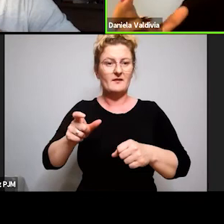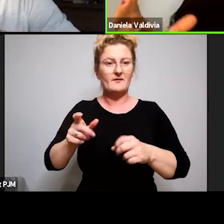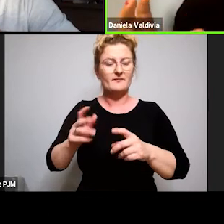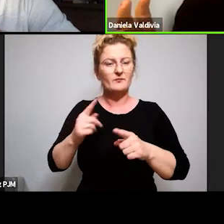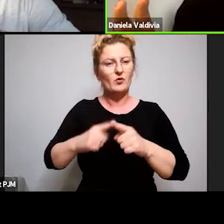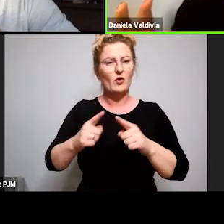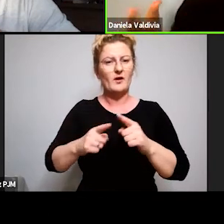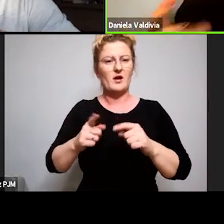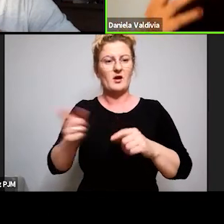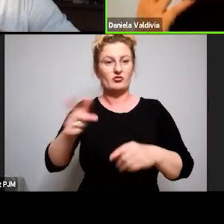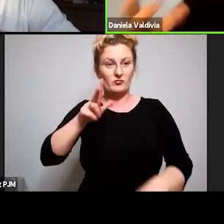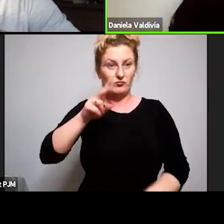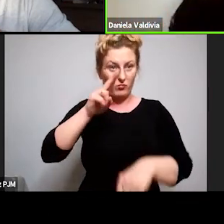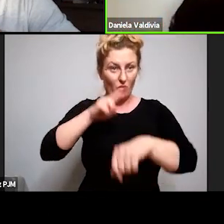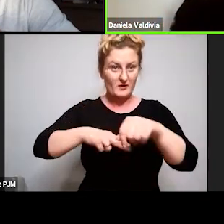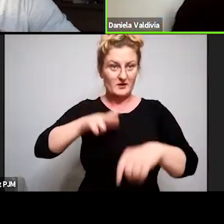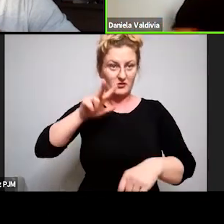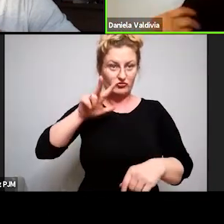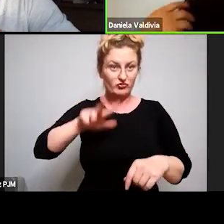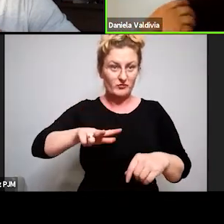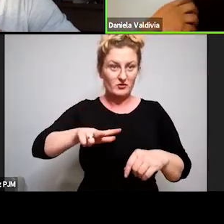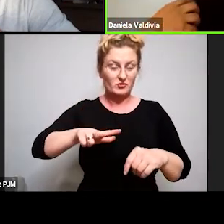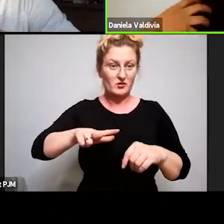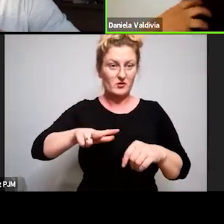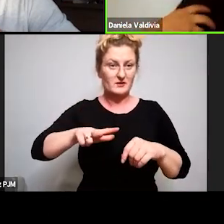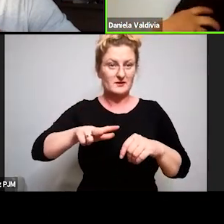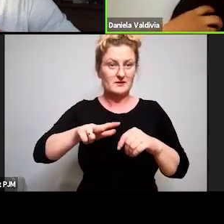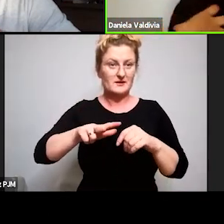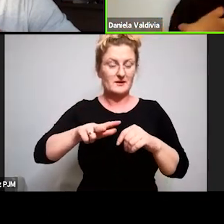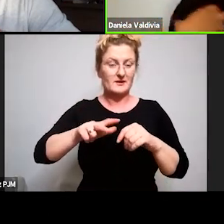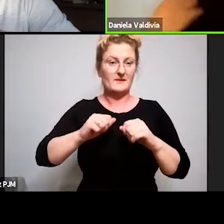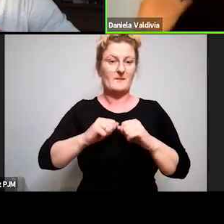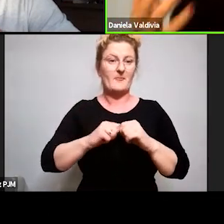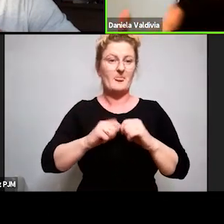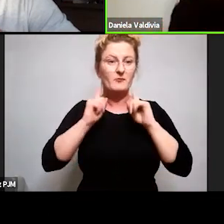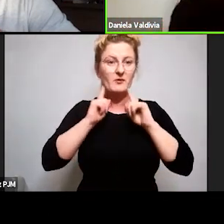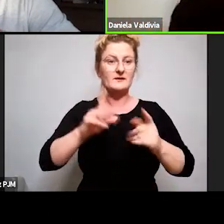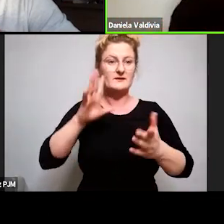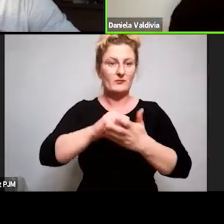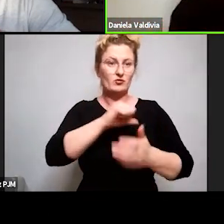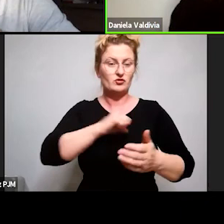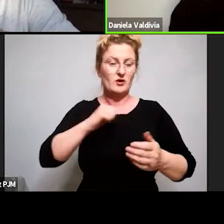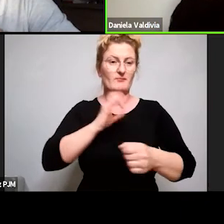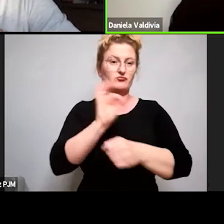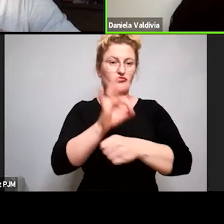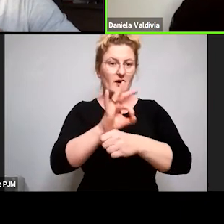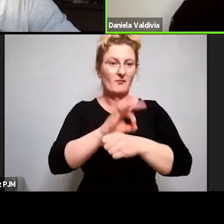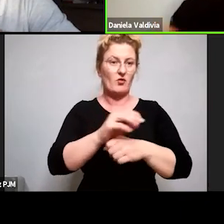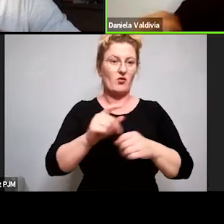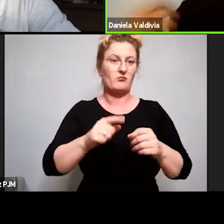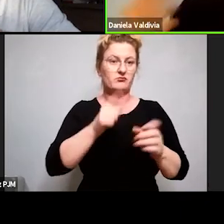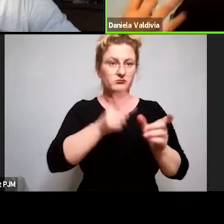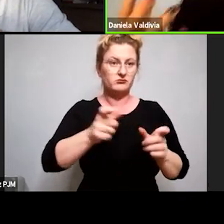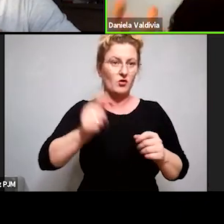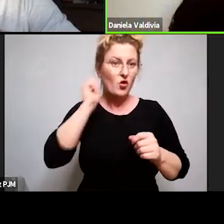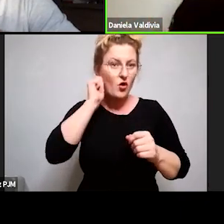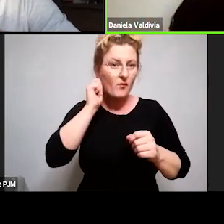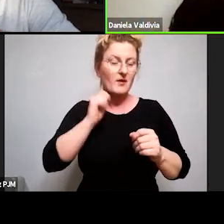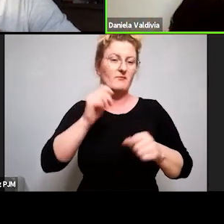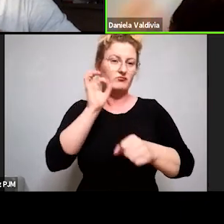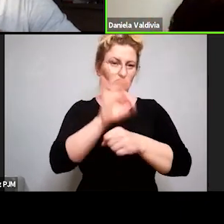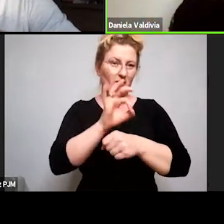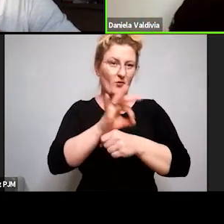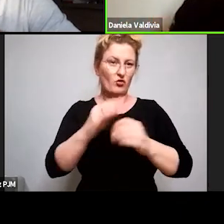nice team that is very capable to understand those cases, and they can